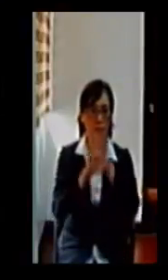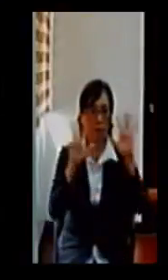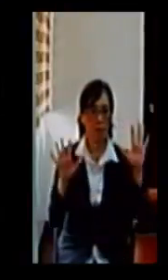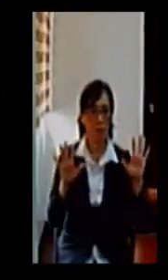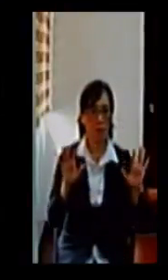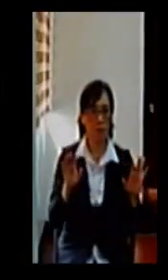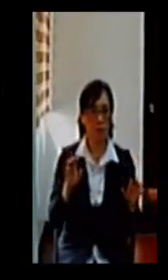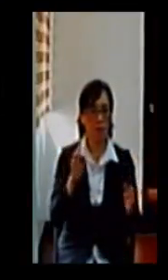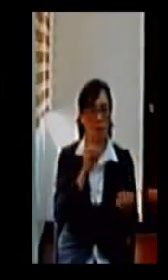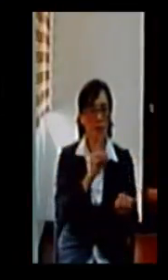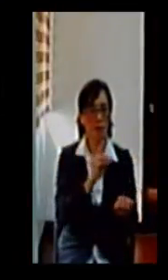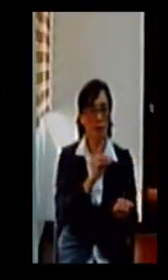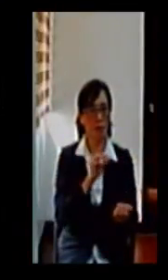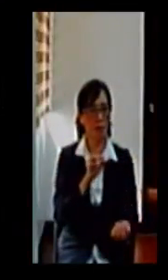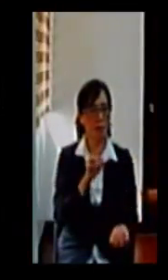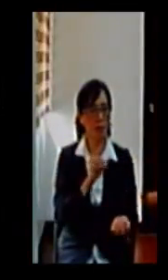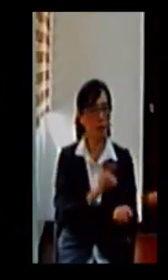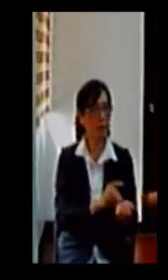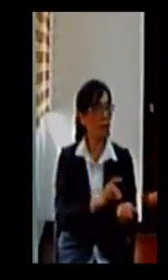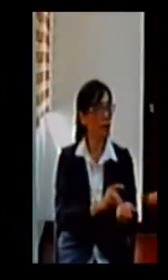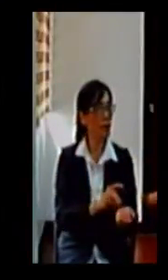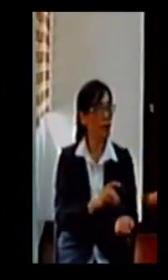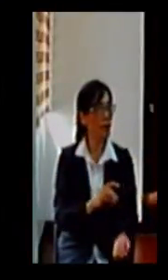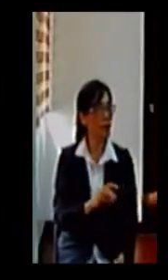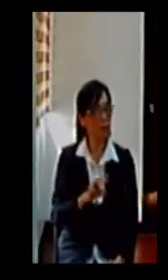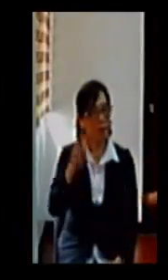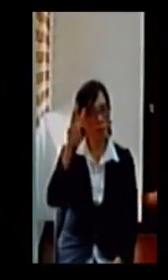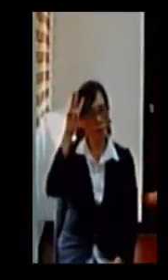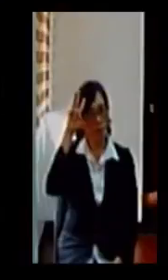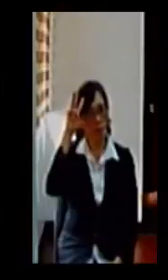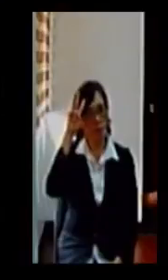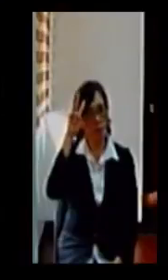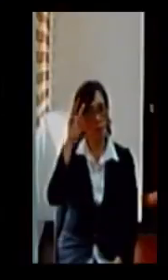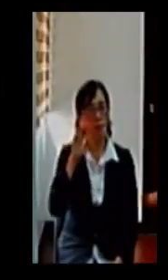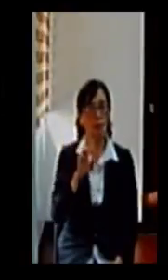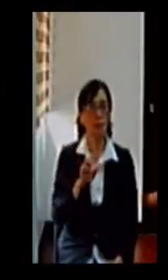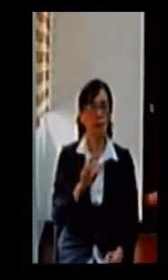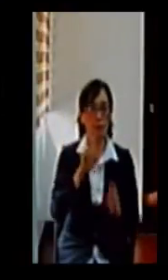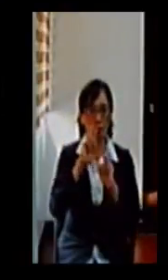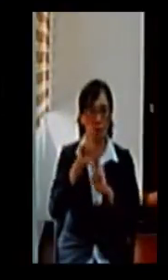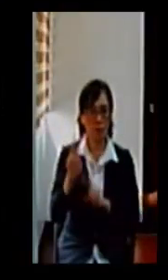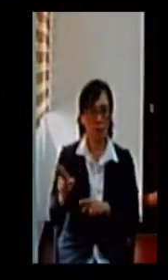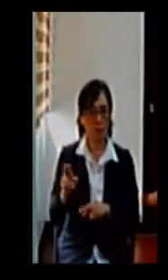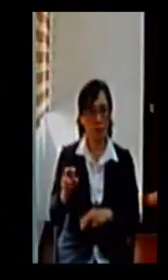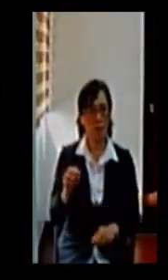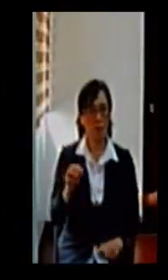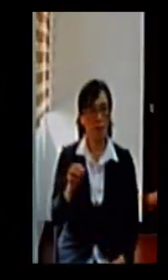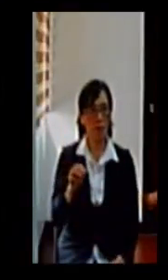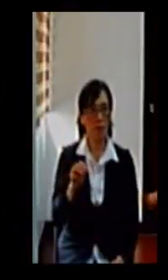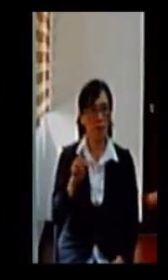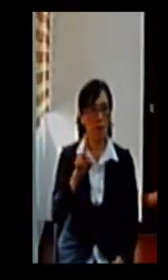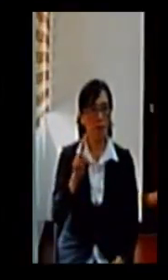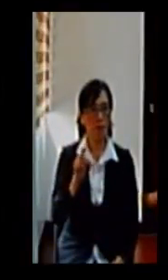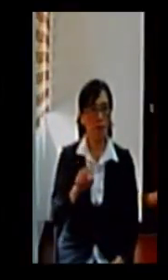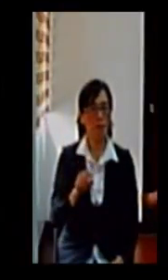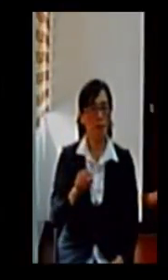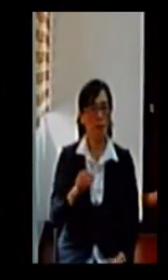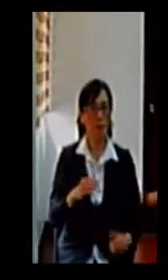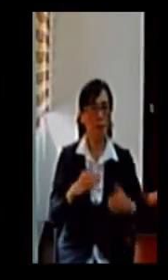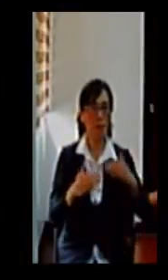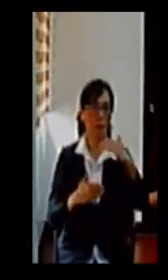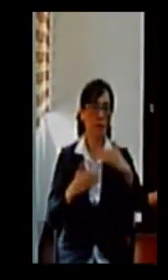Dr. Walpole is the best person to answer the question. So, sorry, but there are also stages. In the